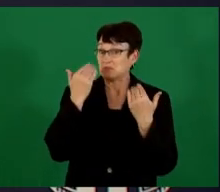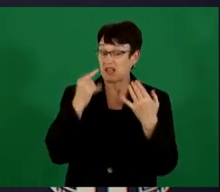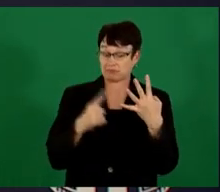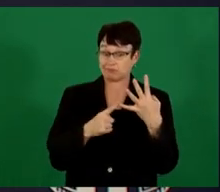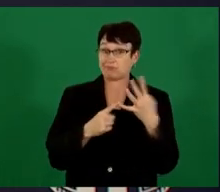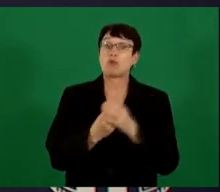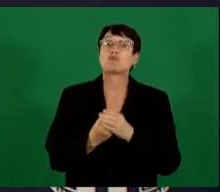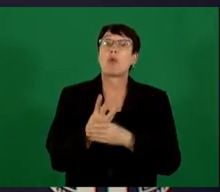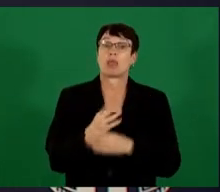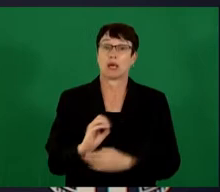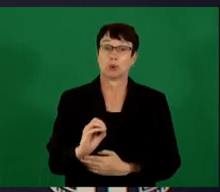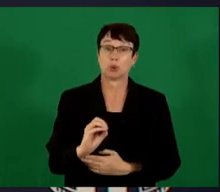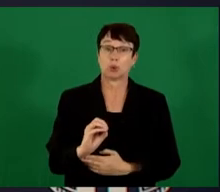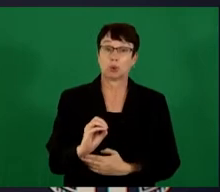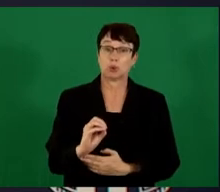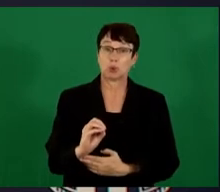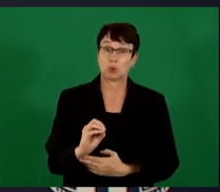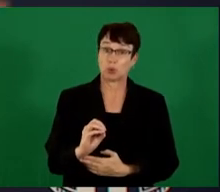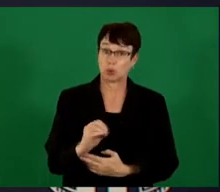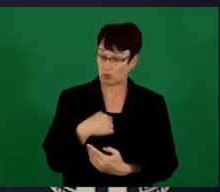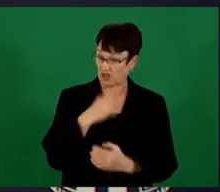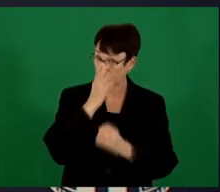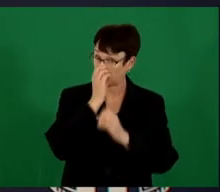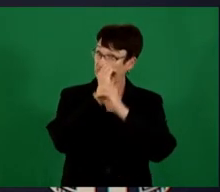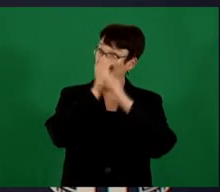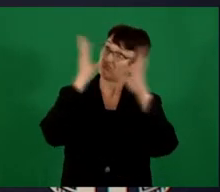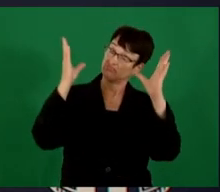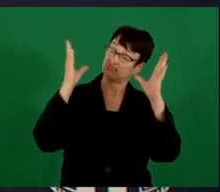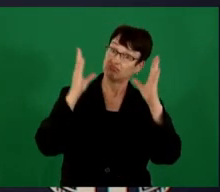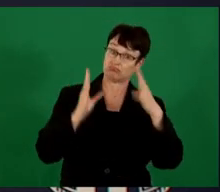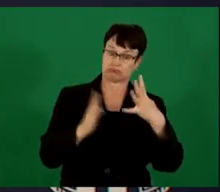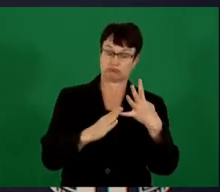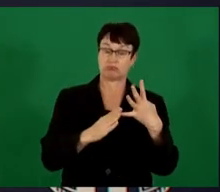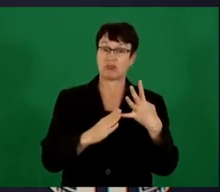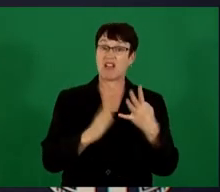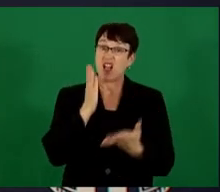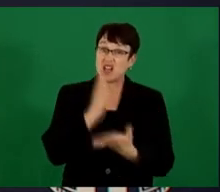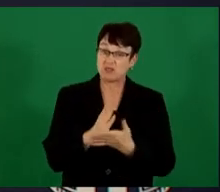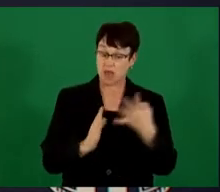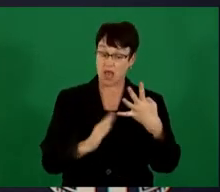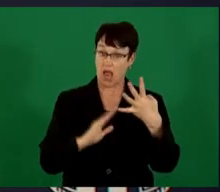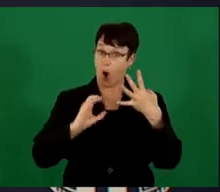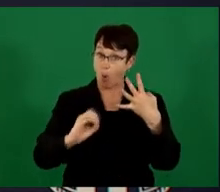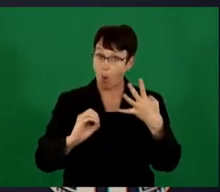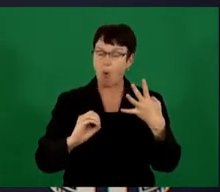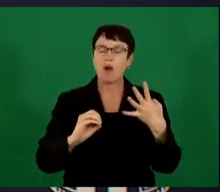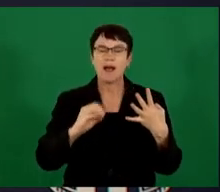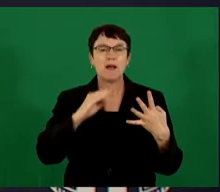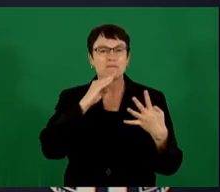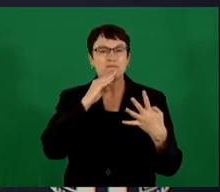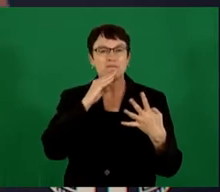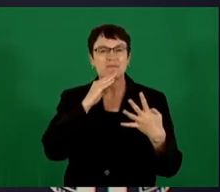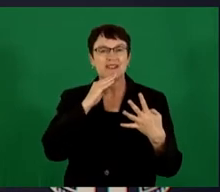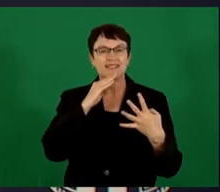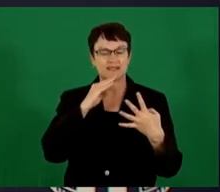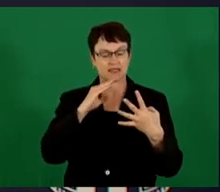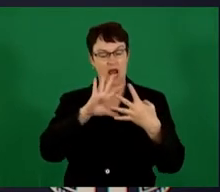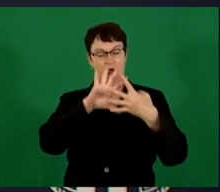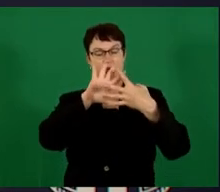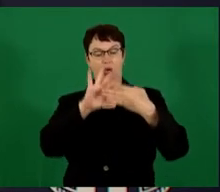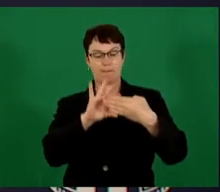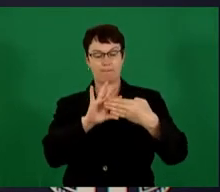zero. Even if growth is zero in the fourth quarter, we will still come with growth for 2022 that is higher